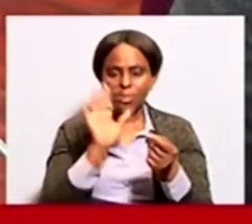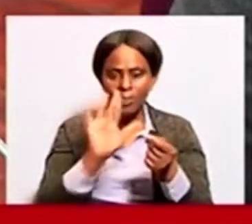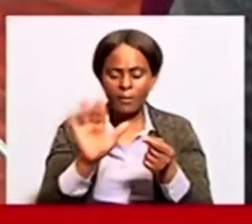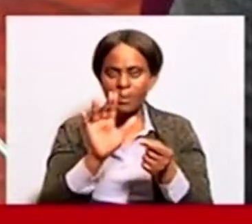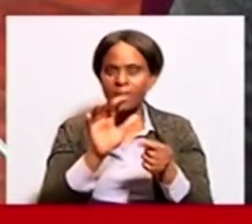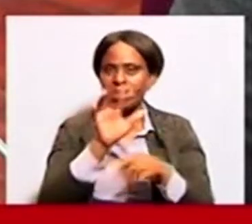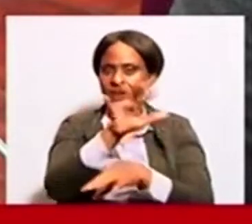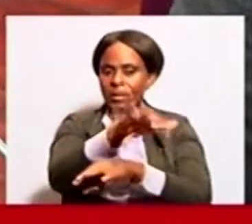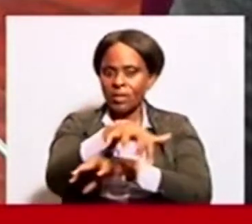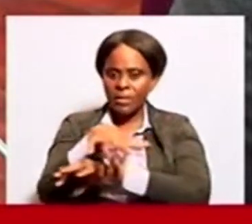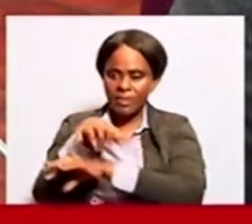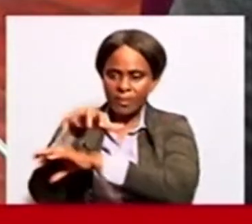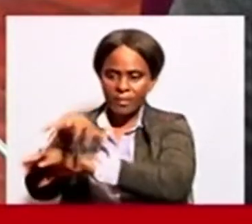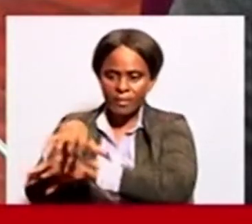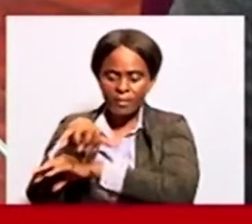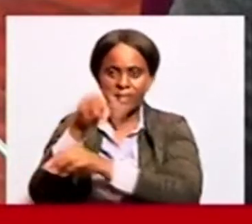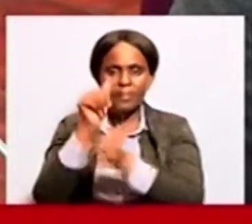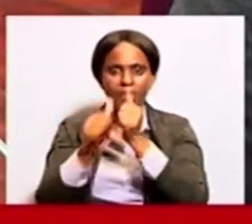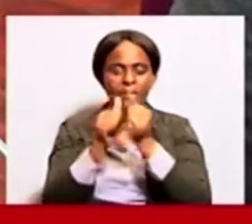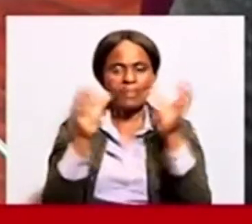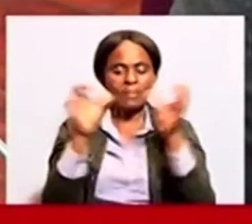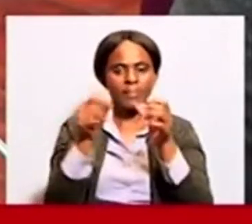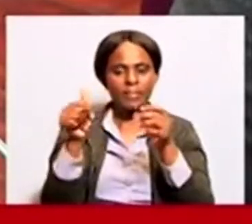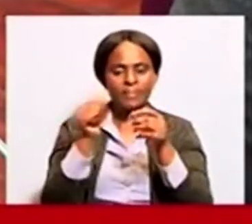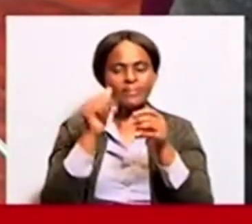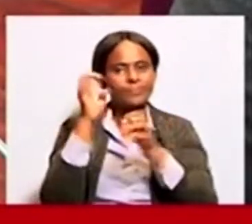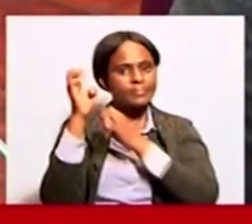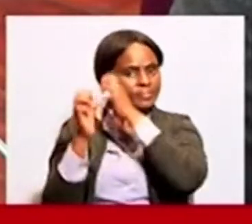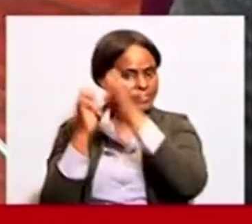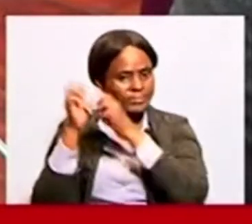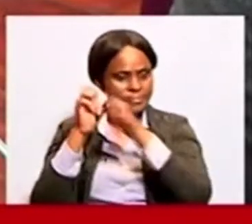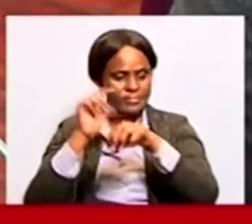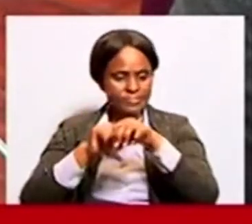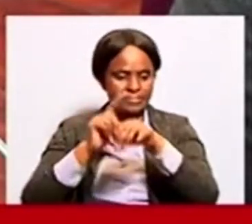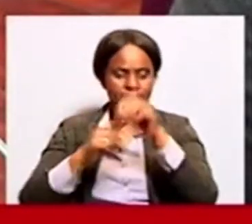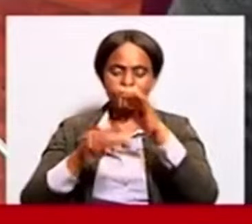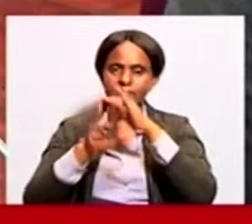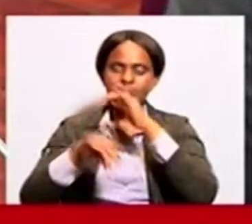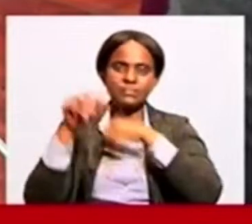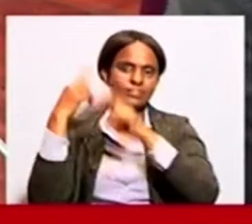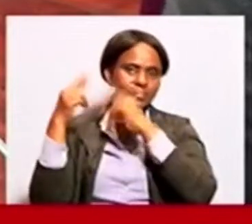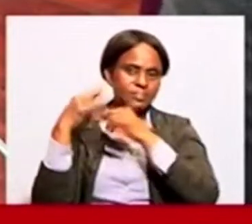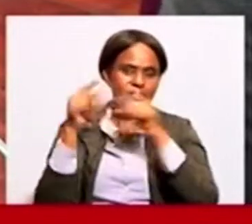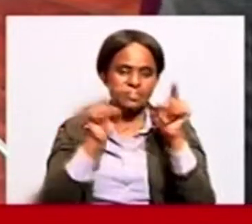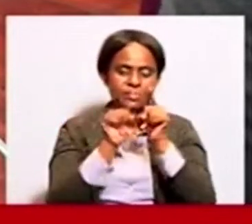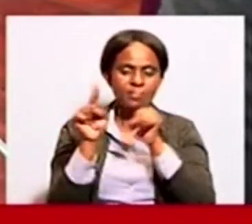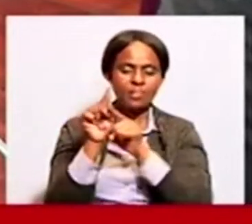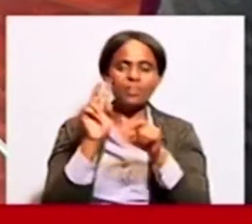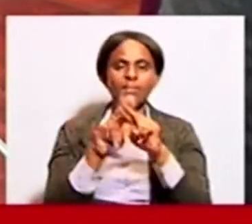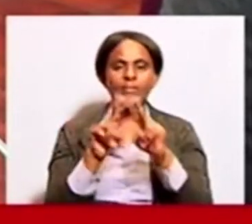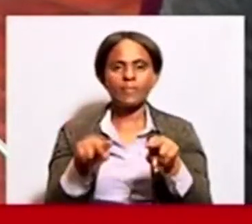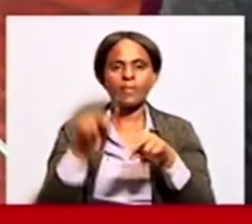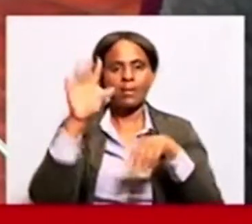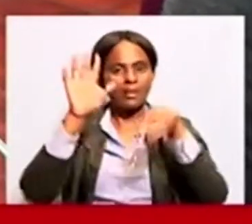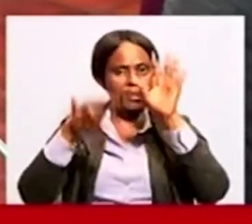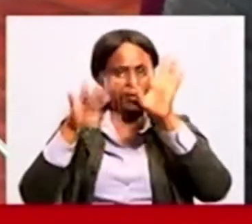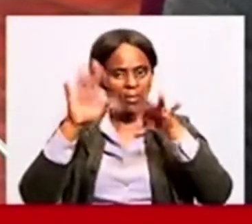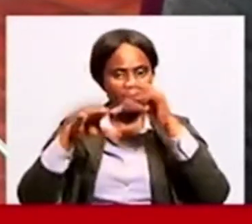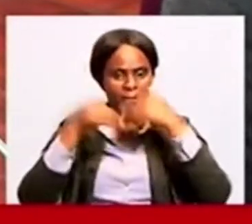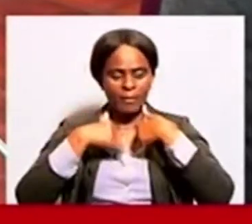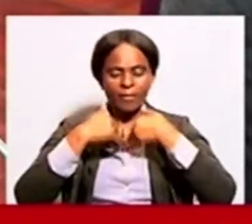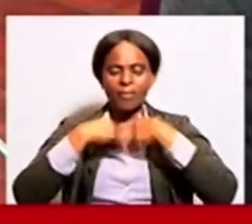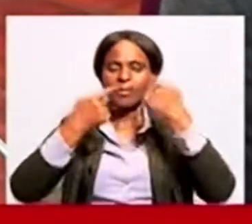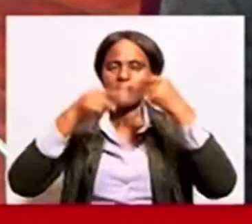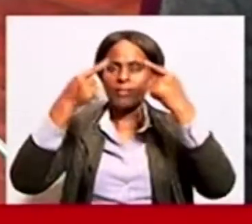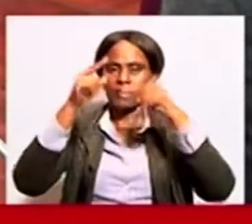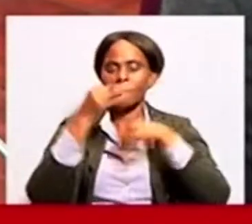equipment which the council experienced in the period under review. Also, Chair, the rains affected the progress